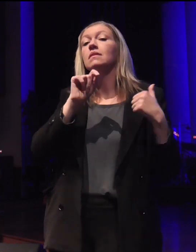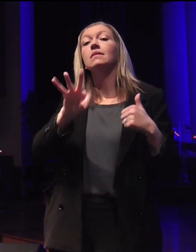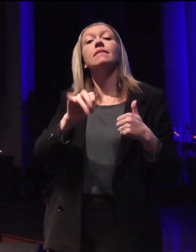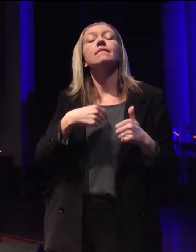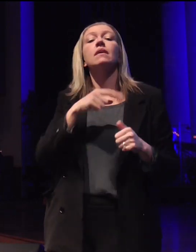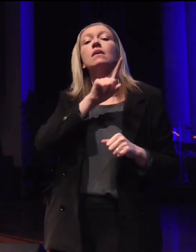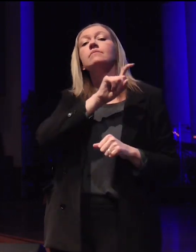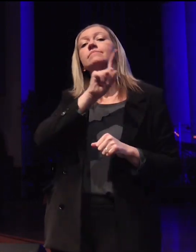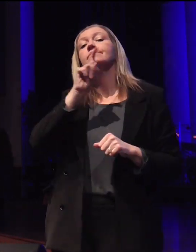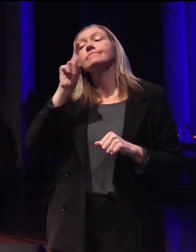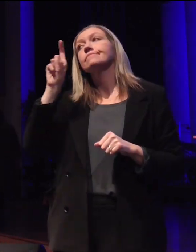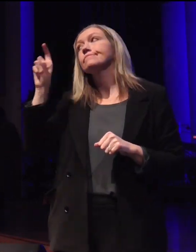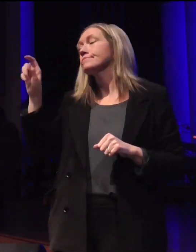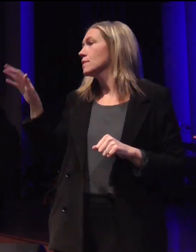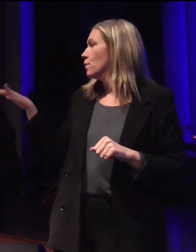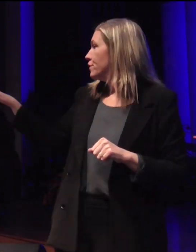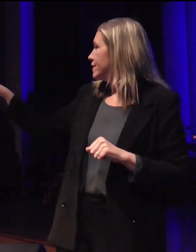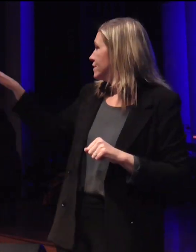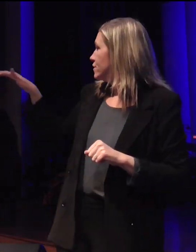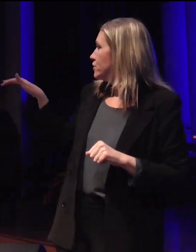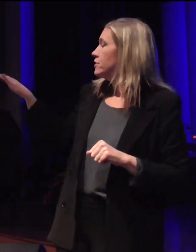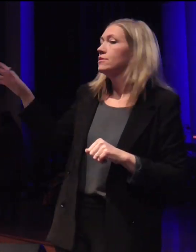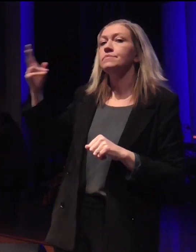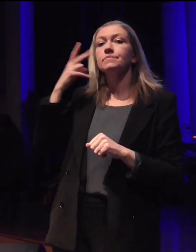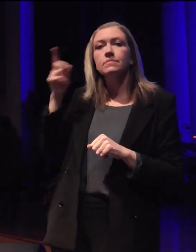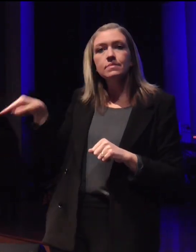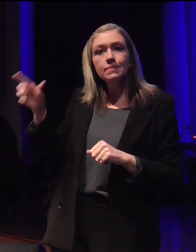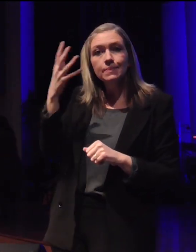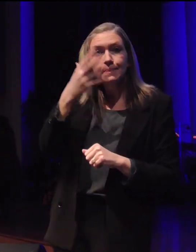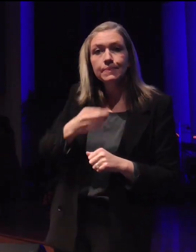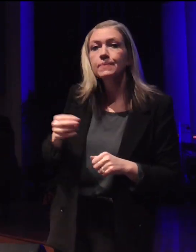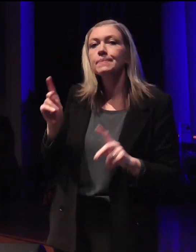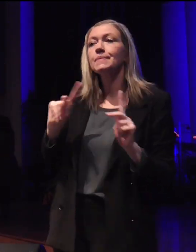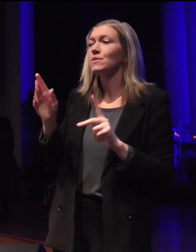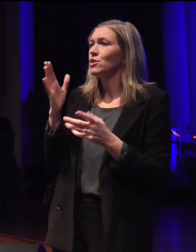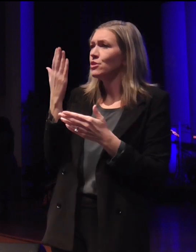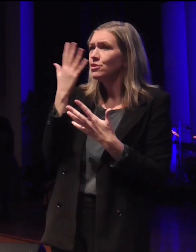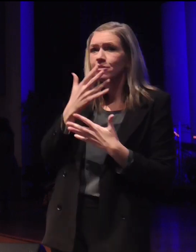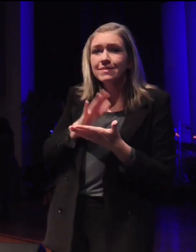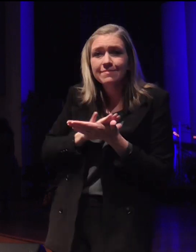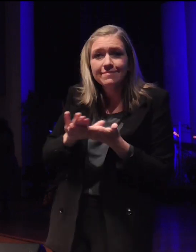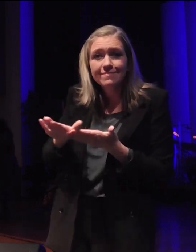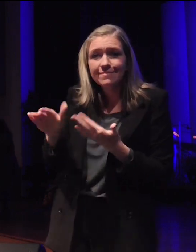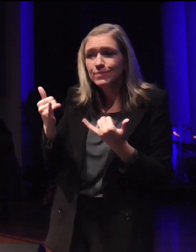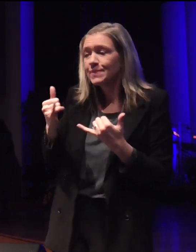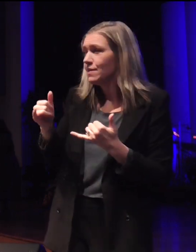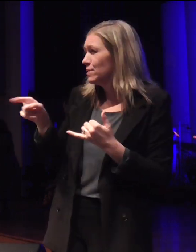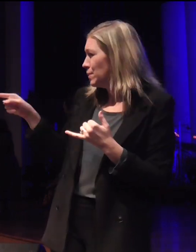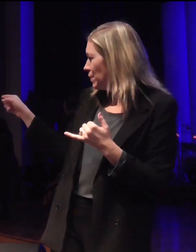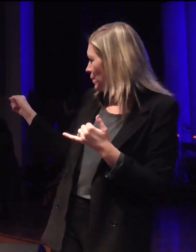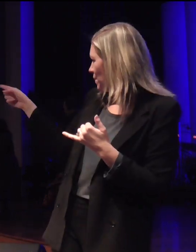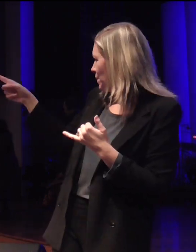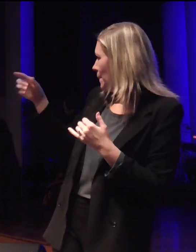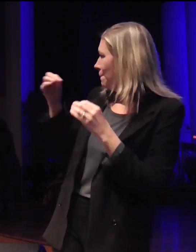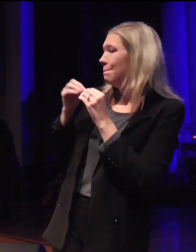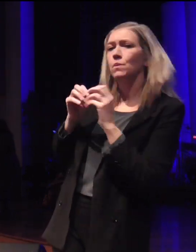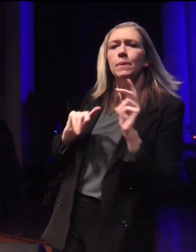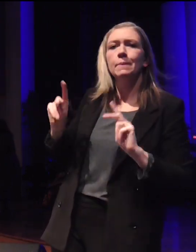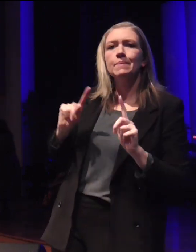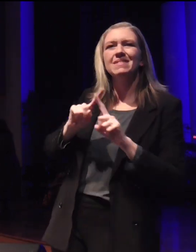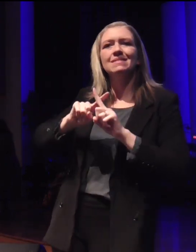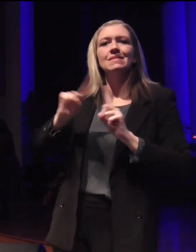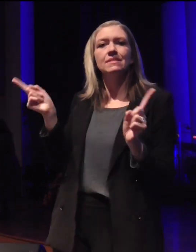stage, over here, look at all these people. Oh, look who's here. You look very nice today. Look at all those people here. Completely